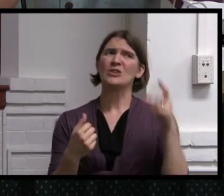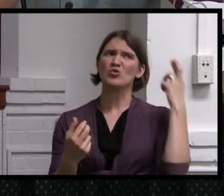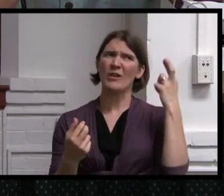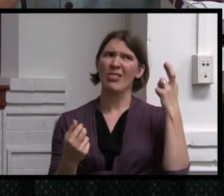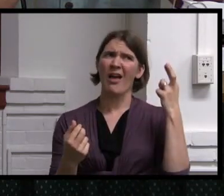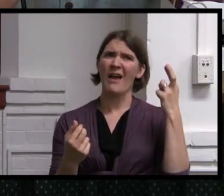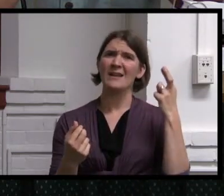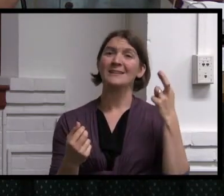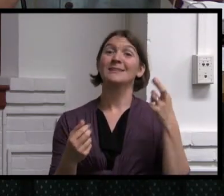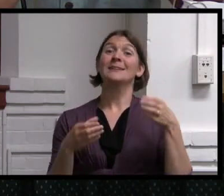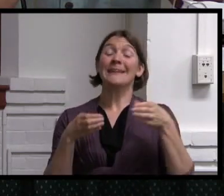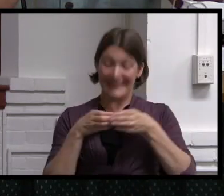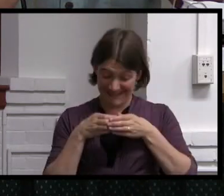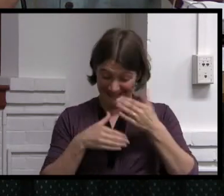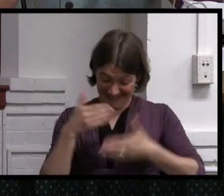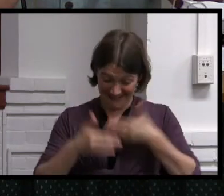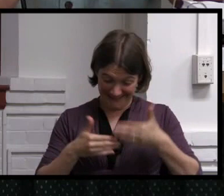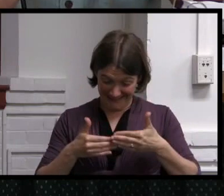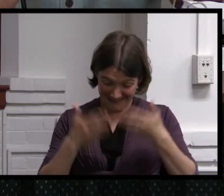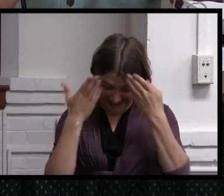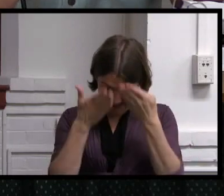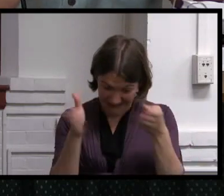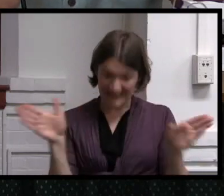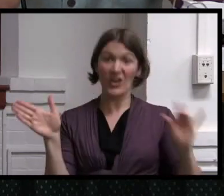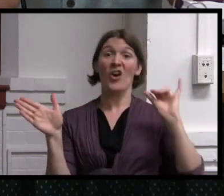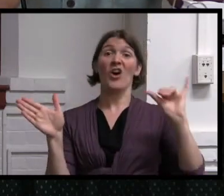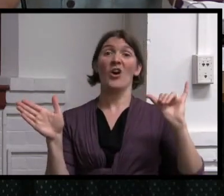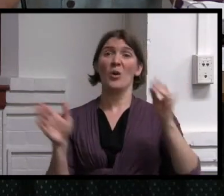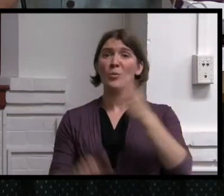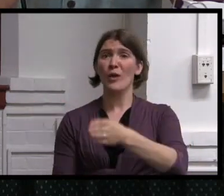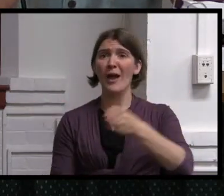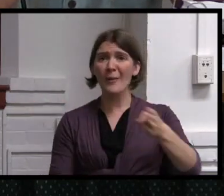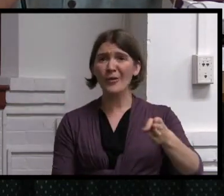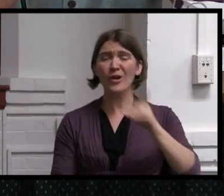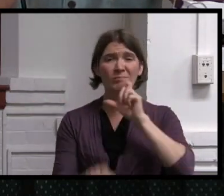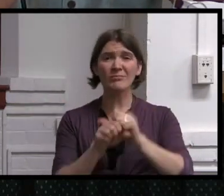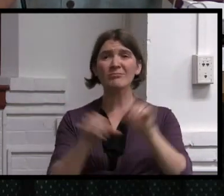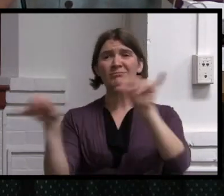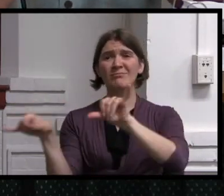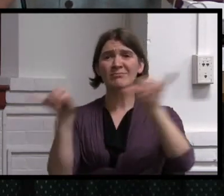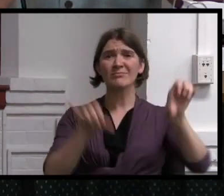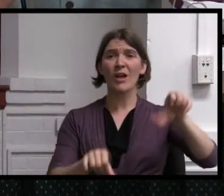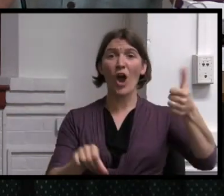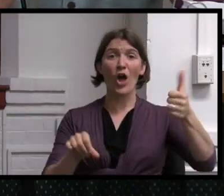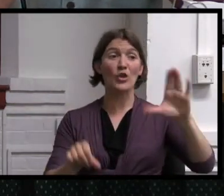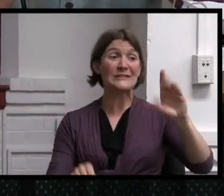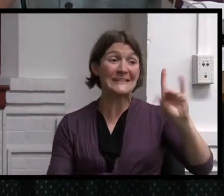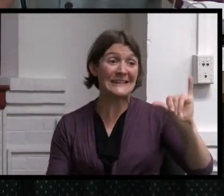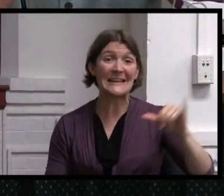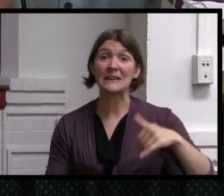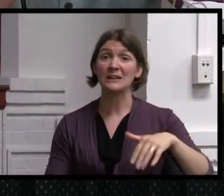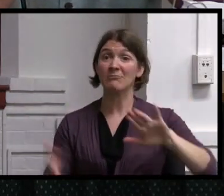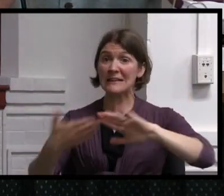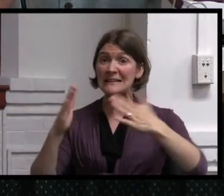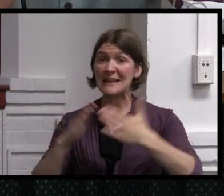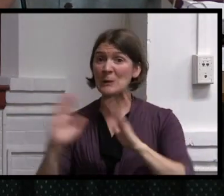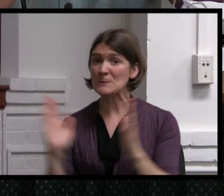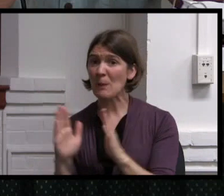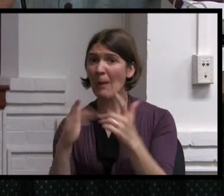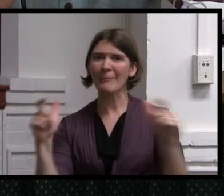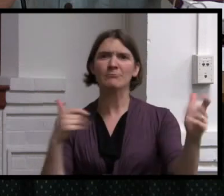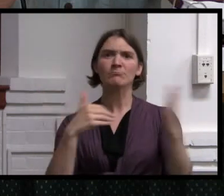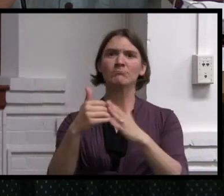a broader perspective that Brattleboro really has the same kinds of challenges that a lot of towns in